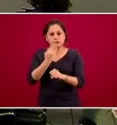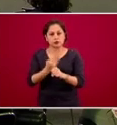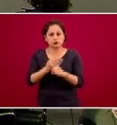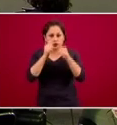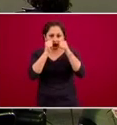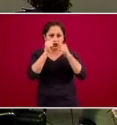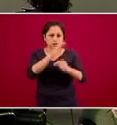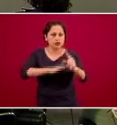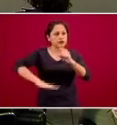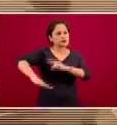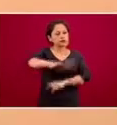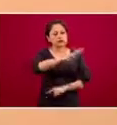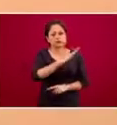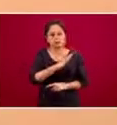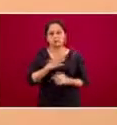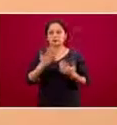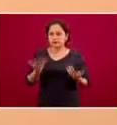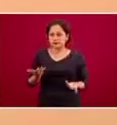been